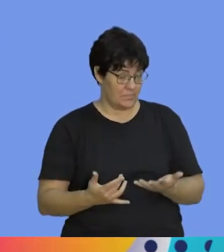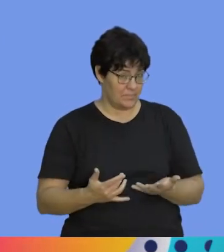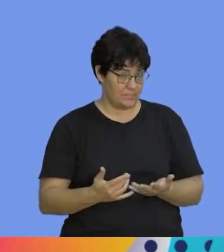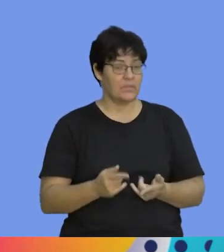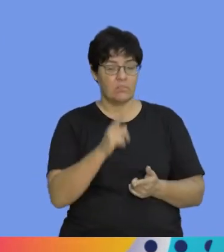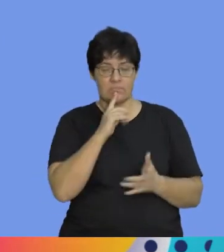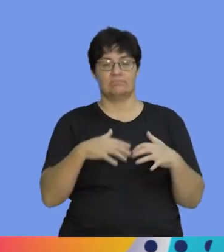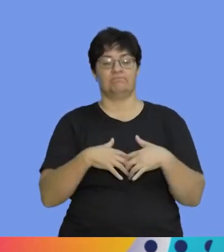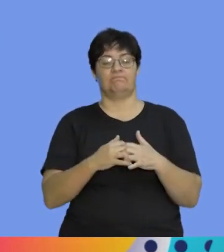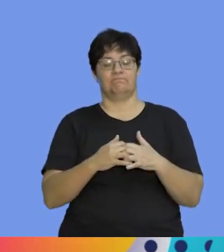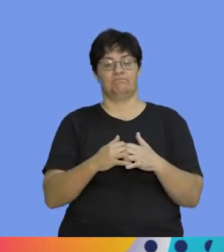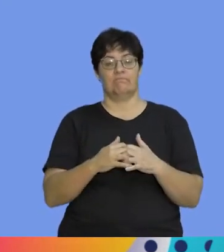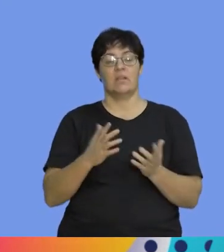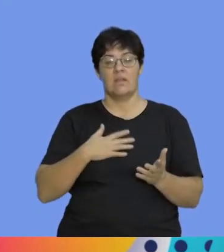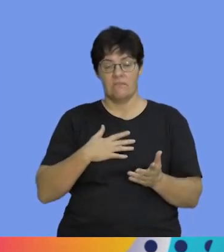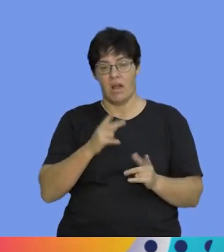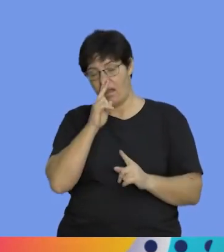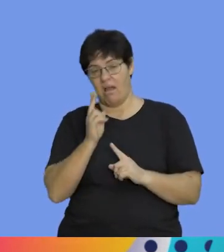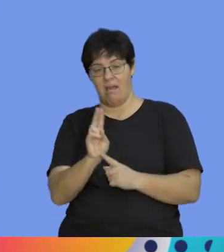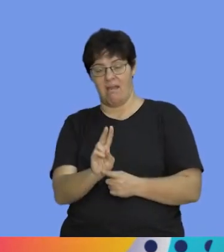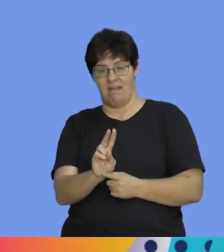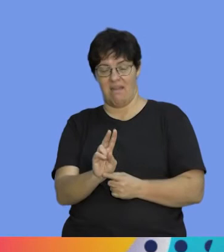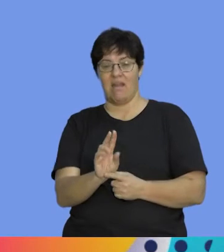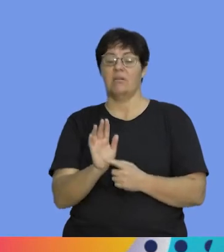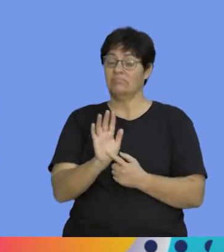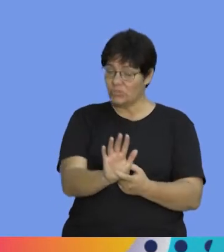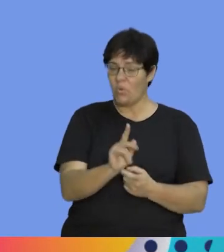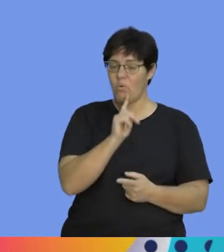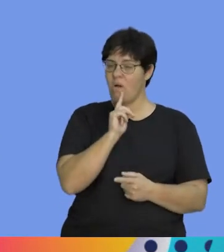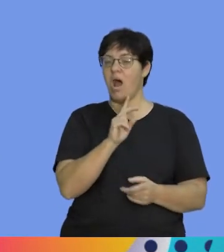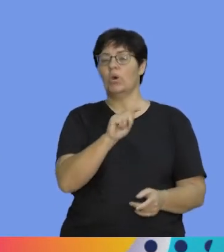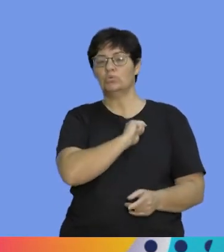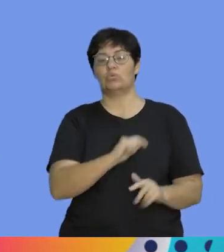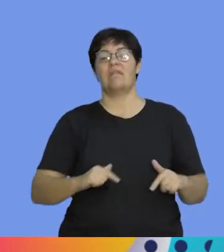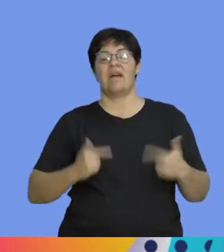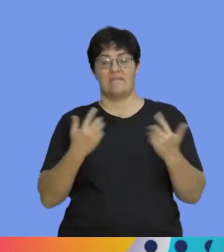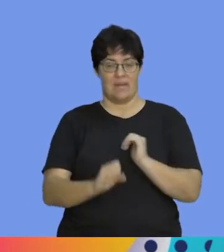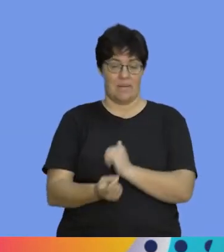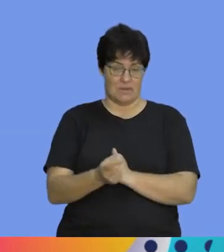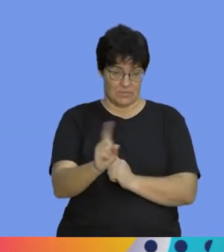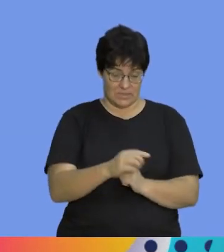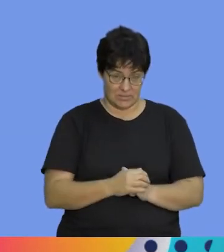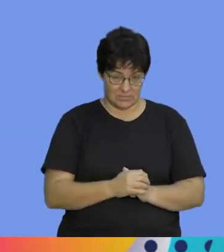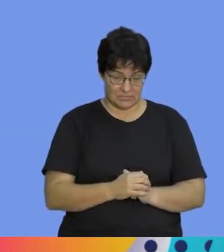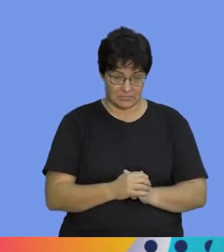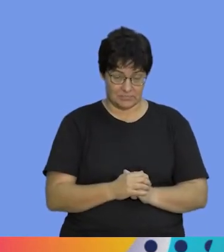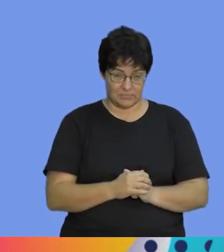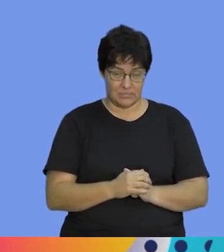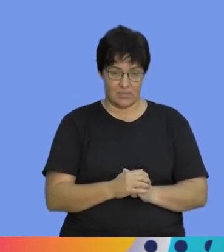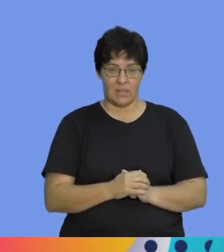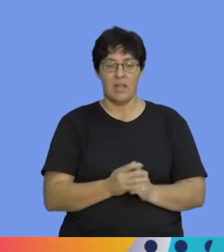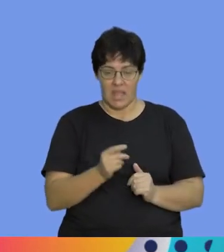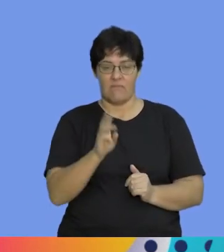and establish that as we carry out a simulation that will resemble the real life scenario of what happens when